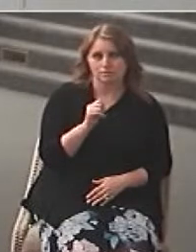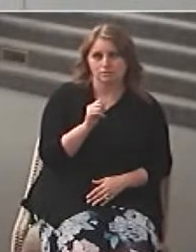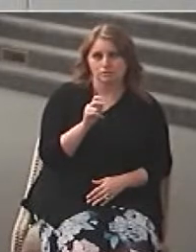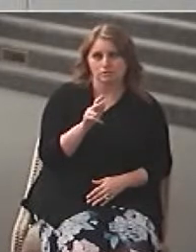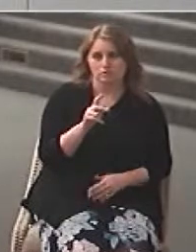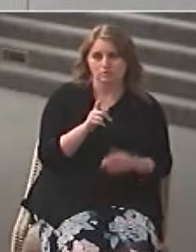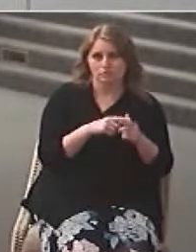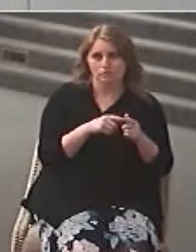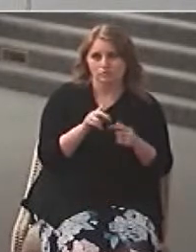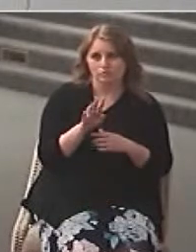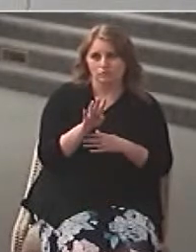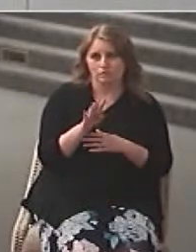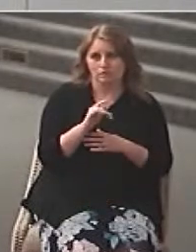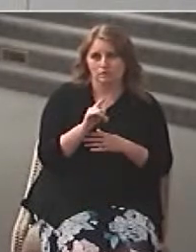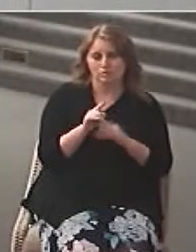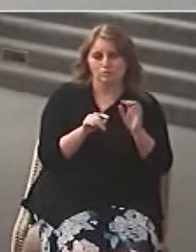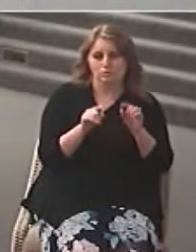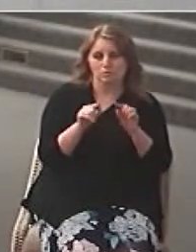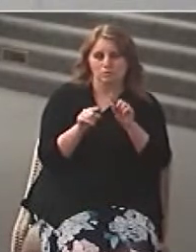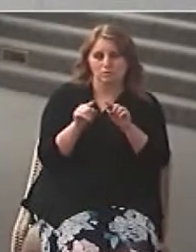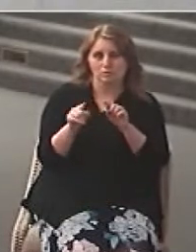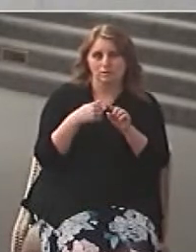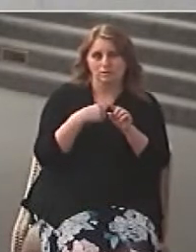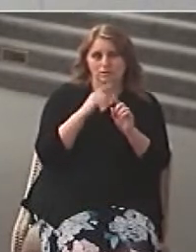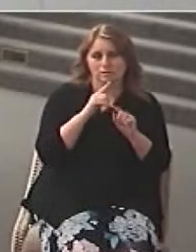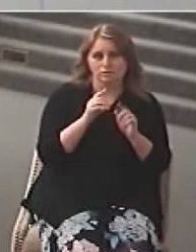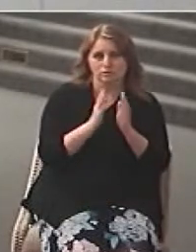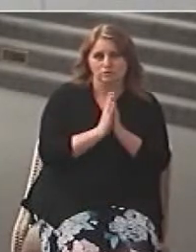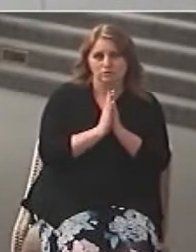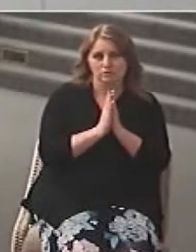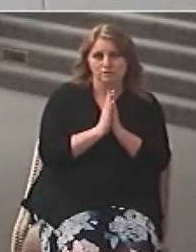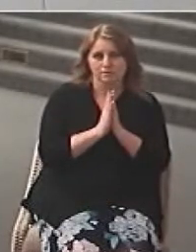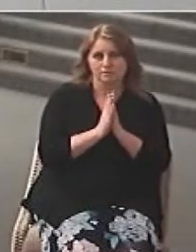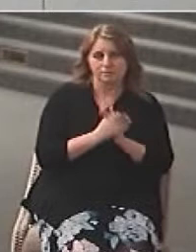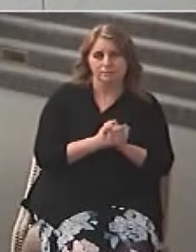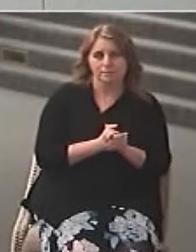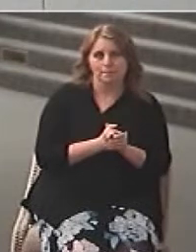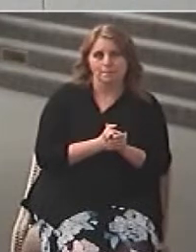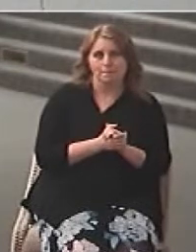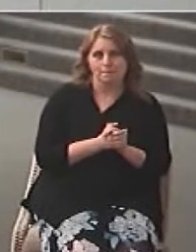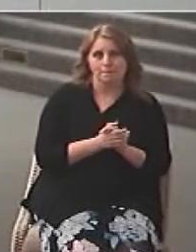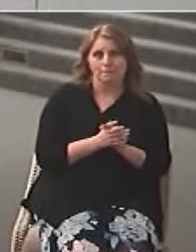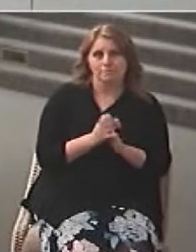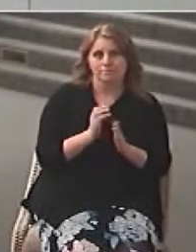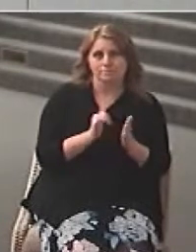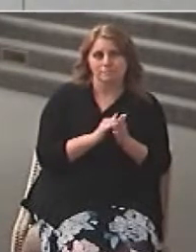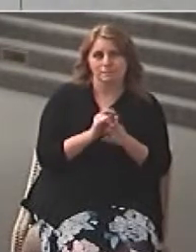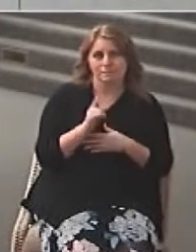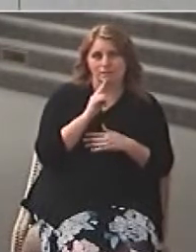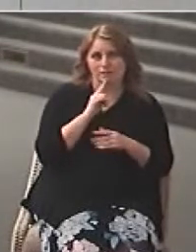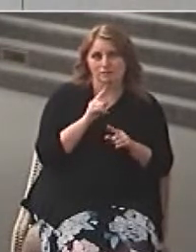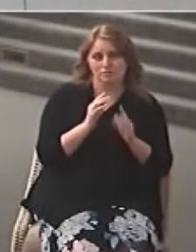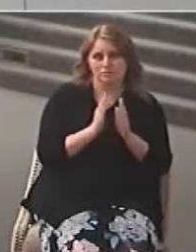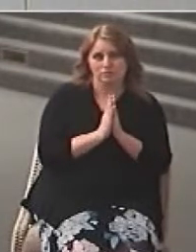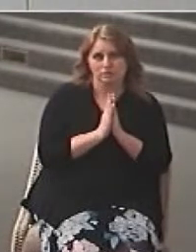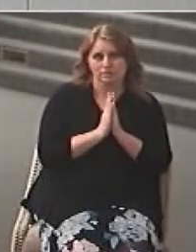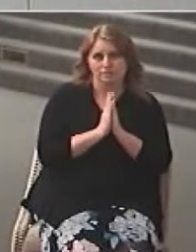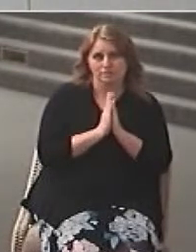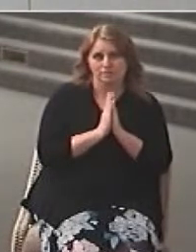things I could just point out and say, that's an answer to prayer. Amen. That's an answer to prayer. Hey, that's an answer to prayer. Amen. Man.